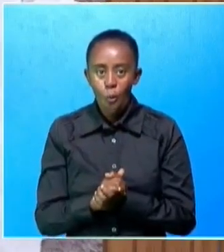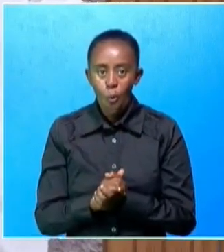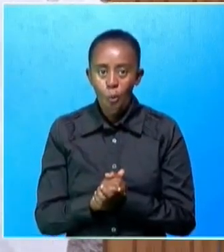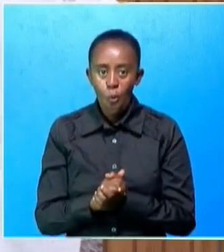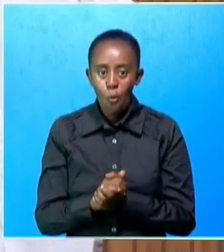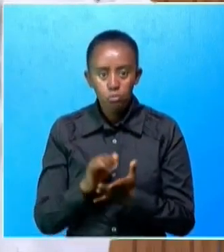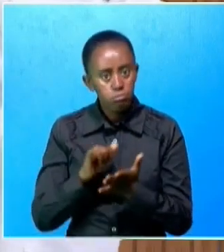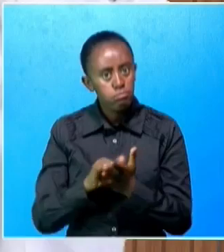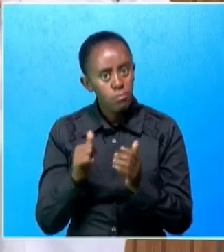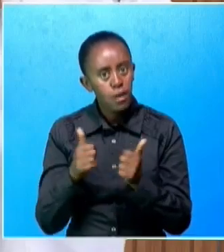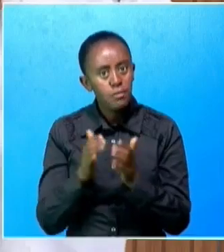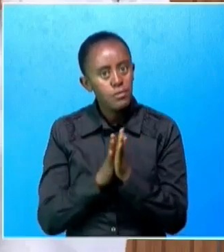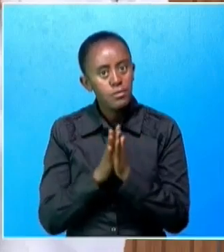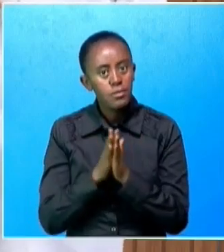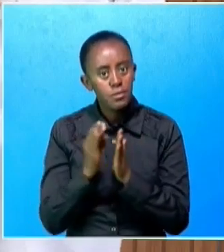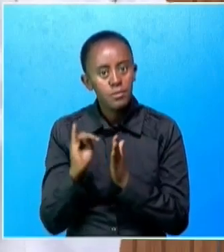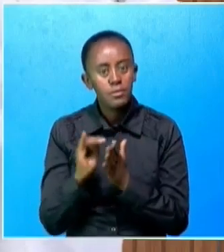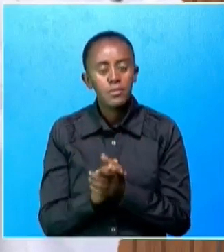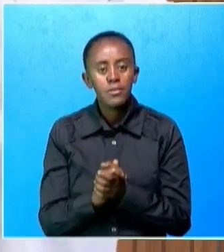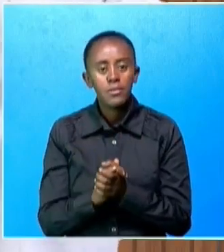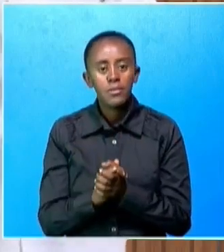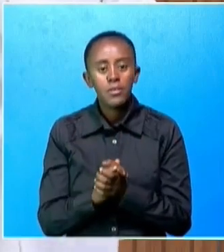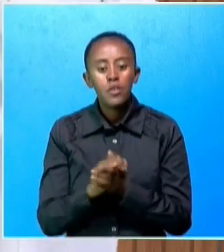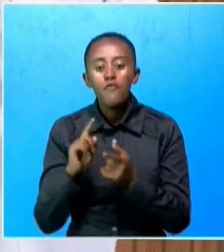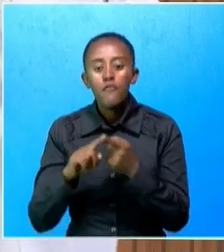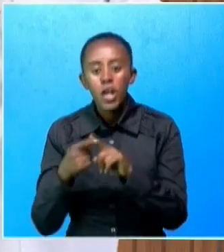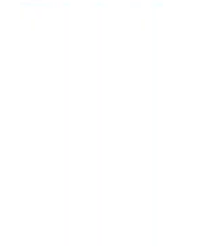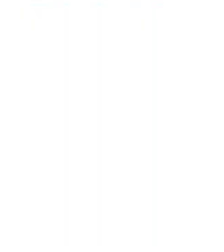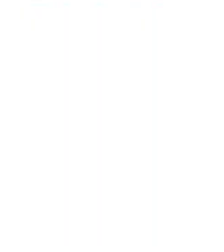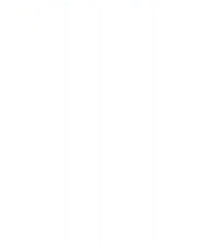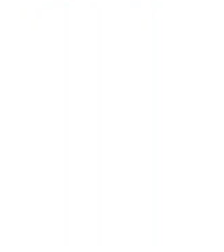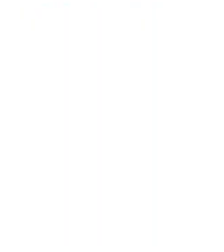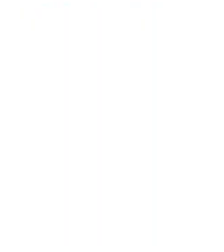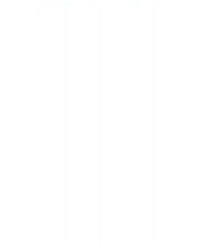That's interesting. Show it to your friends.